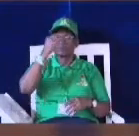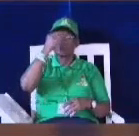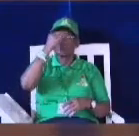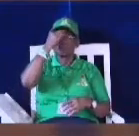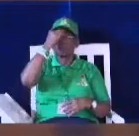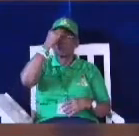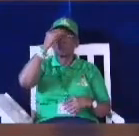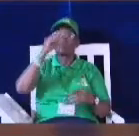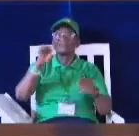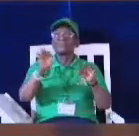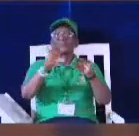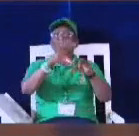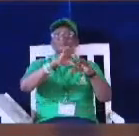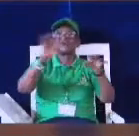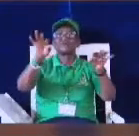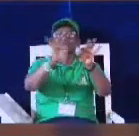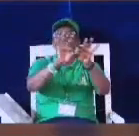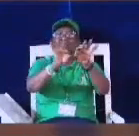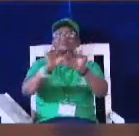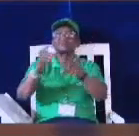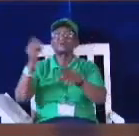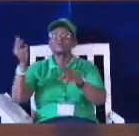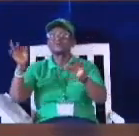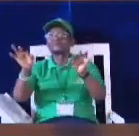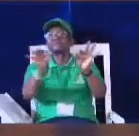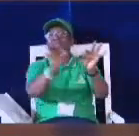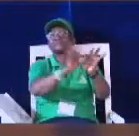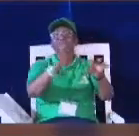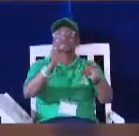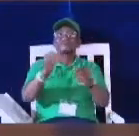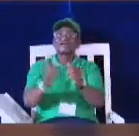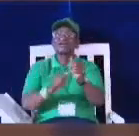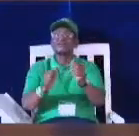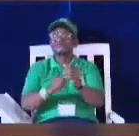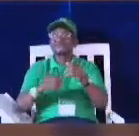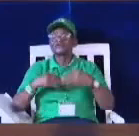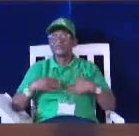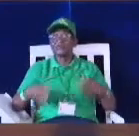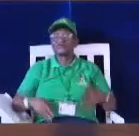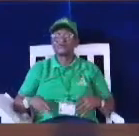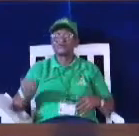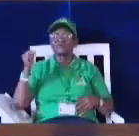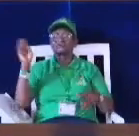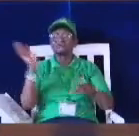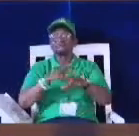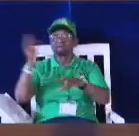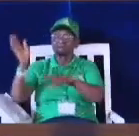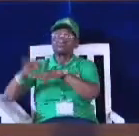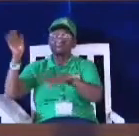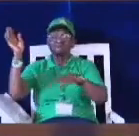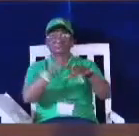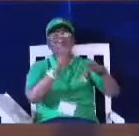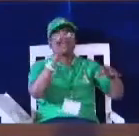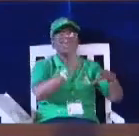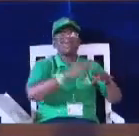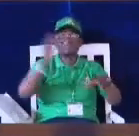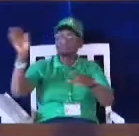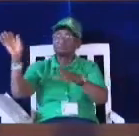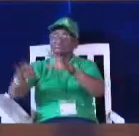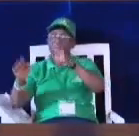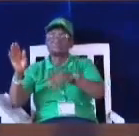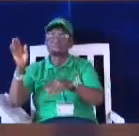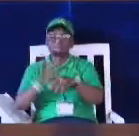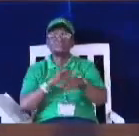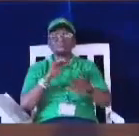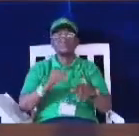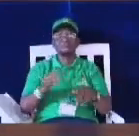call, and so everybody was slapping, trying to get rid of mosquitoes. And there was